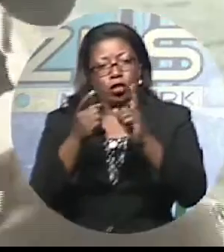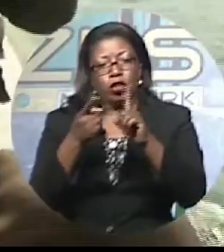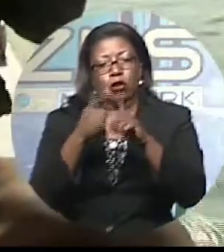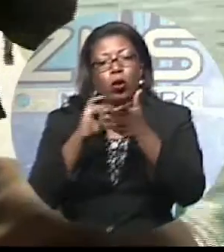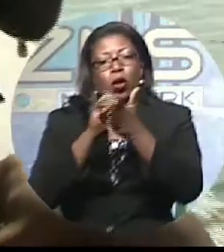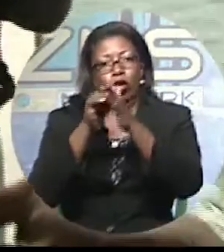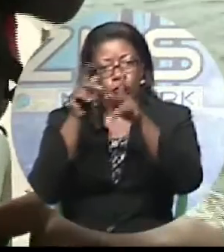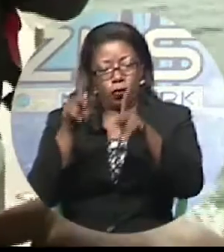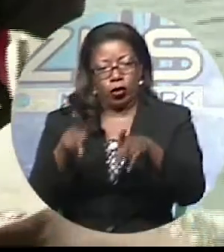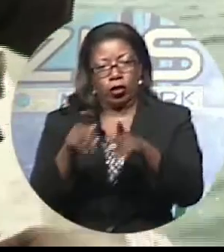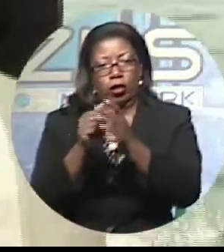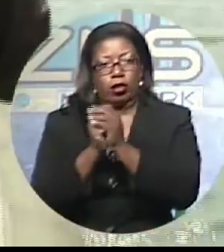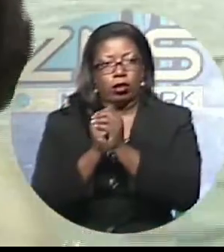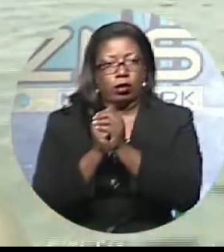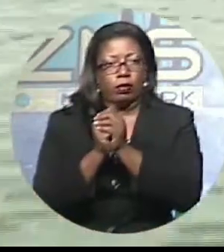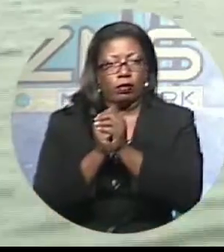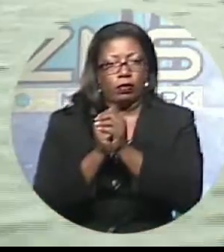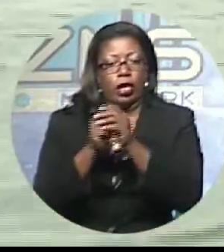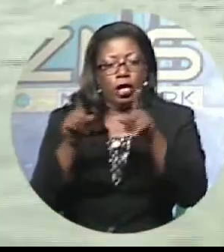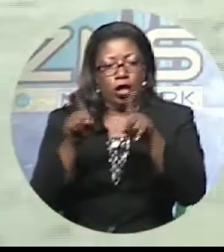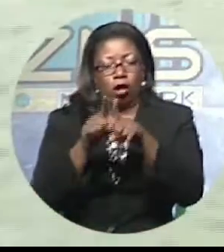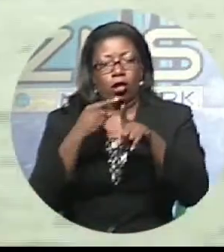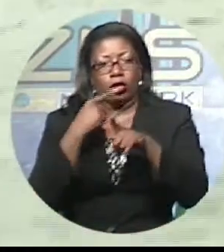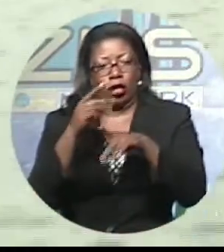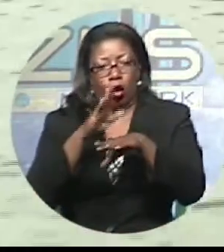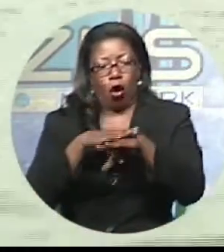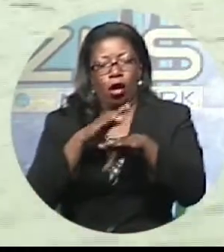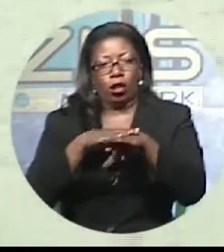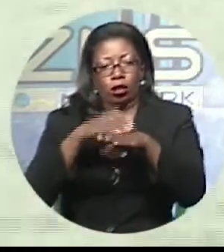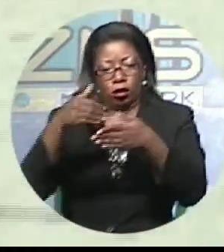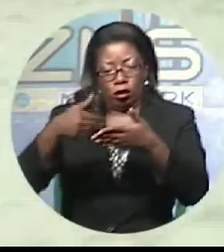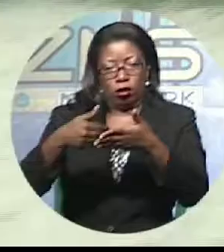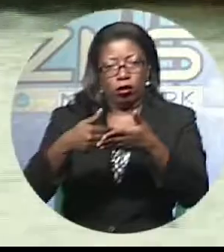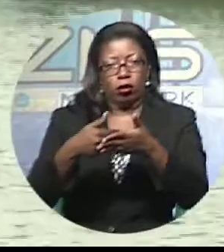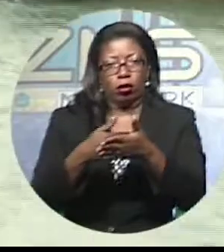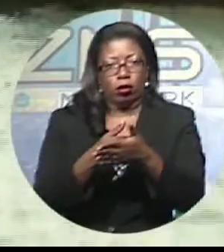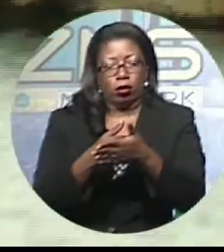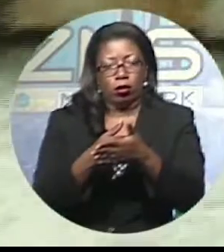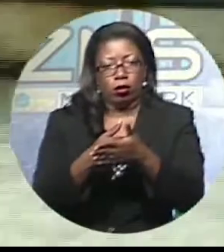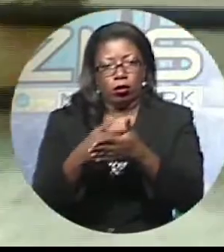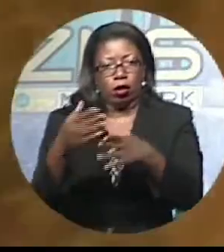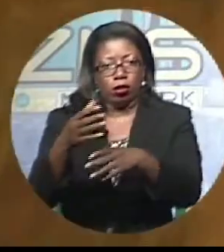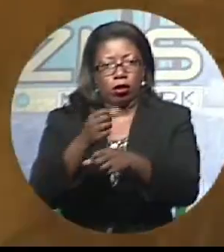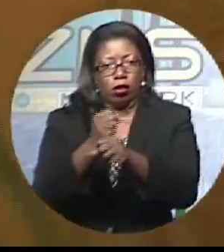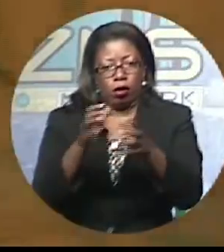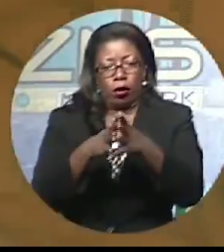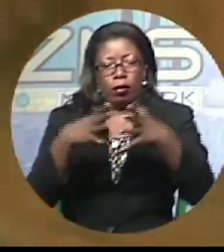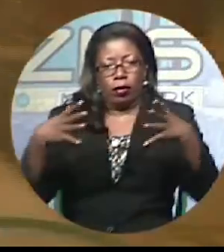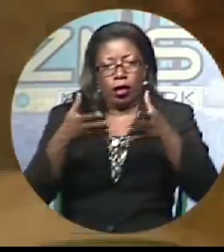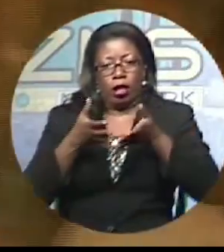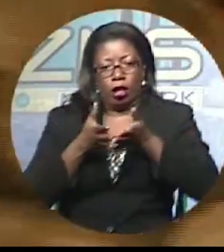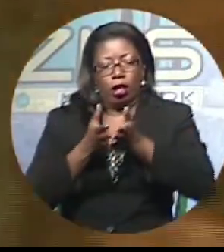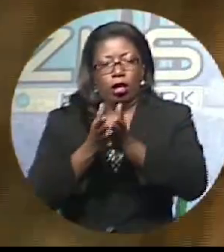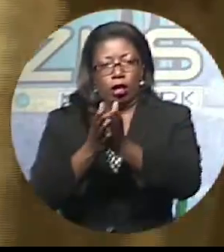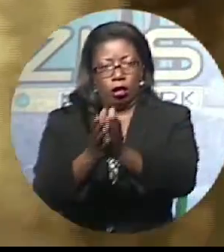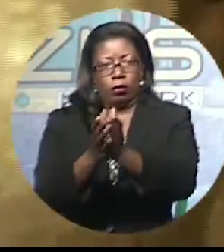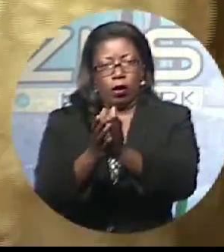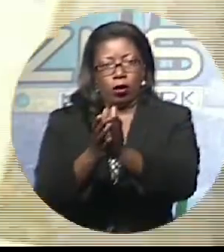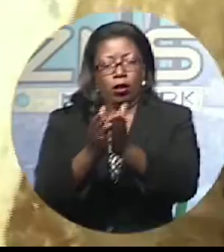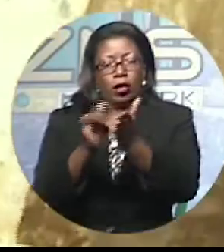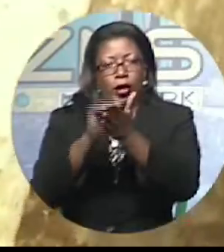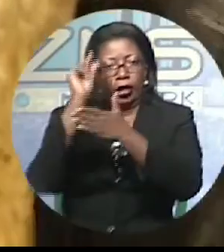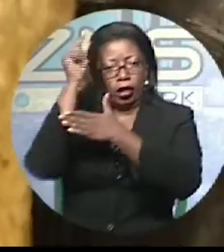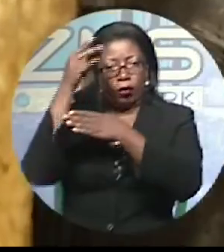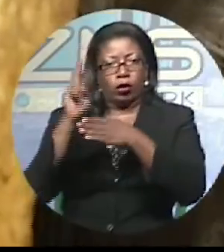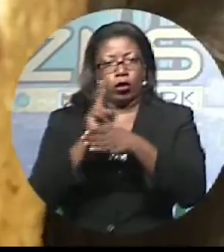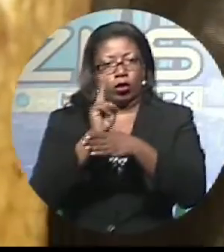fishermen. Now, Minister Gray also commented on the recent seizure of a mega vessel, which he hopes the government will put to